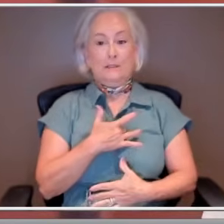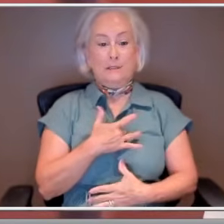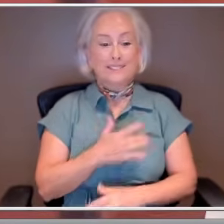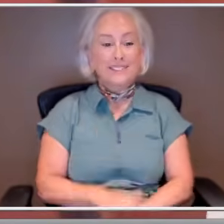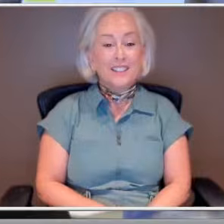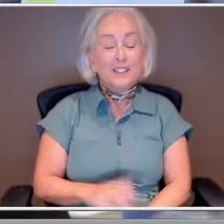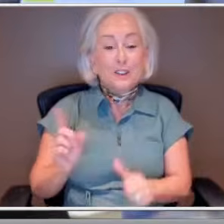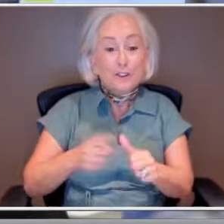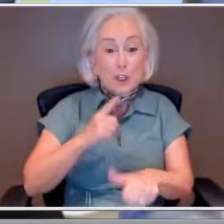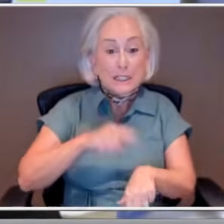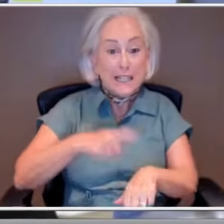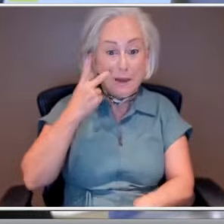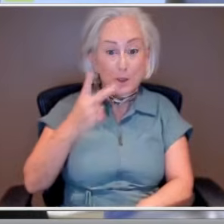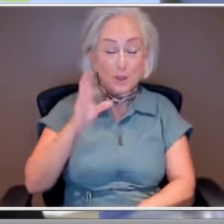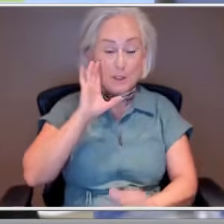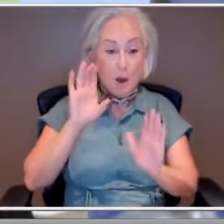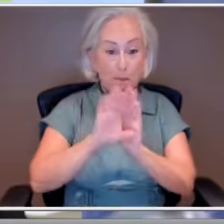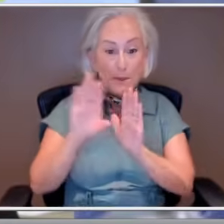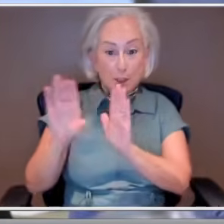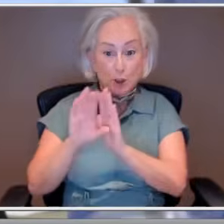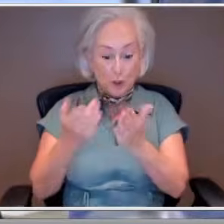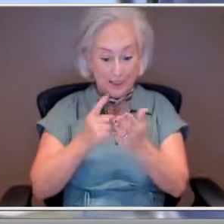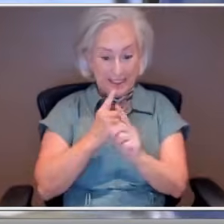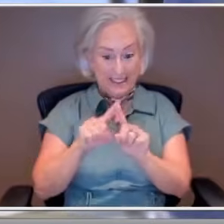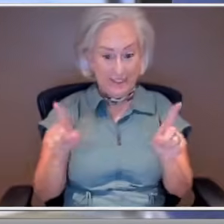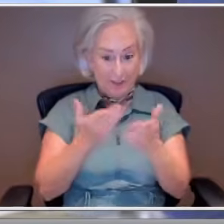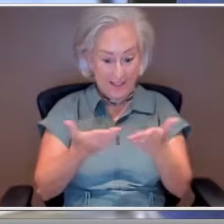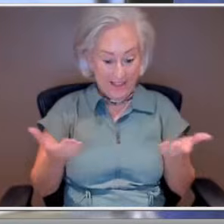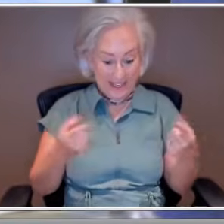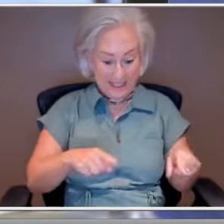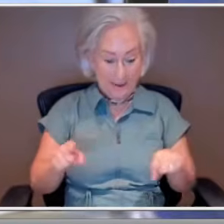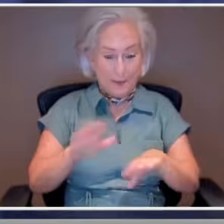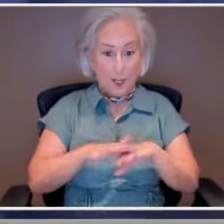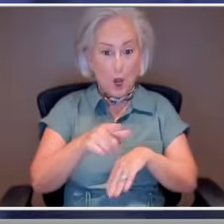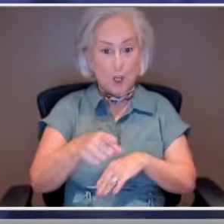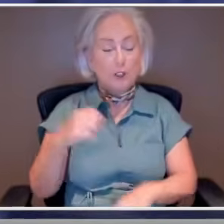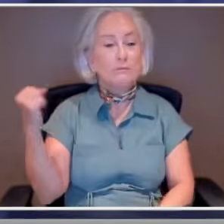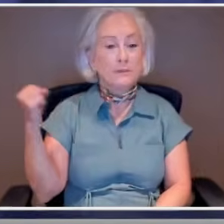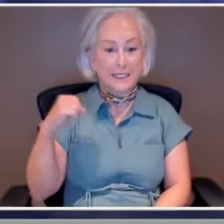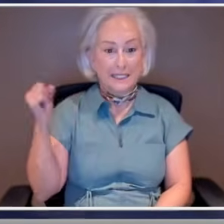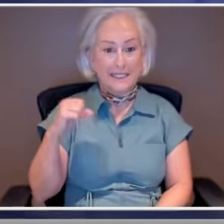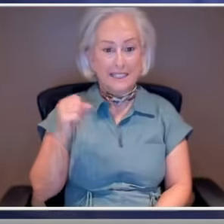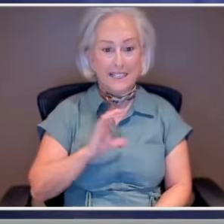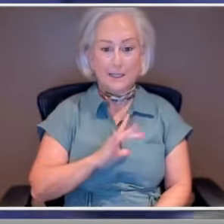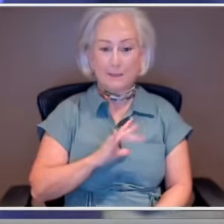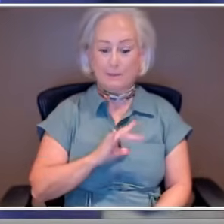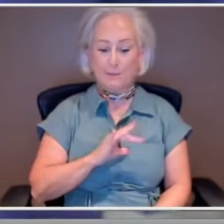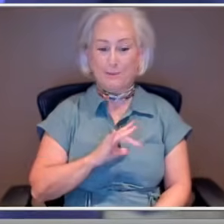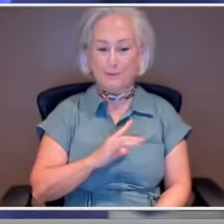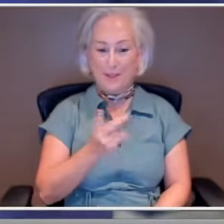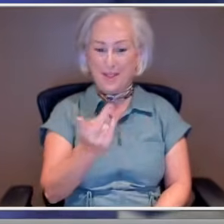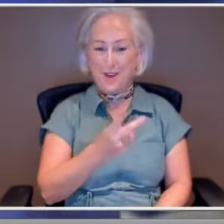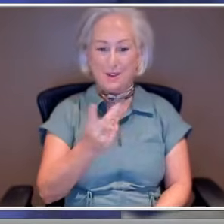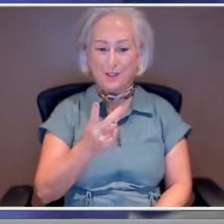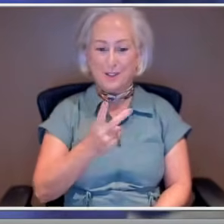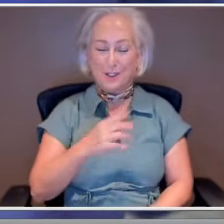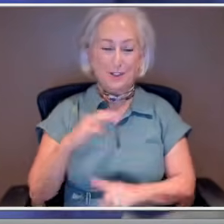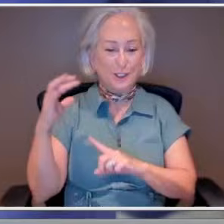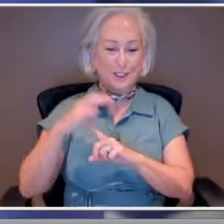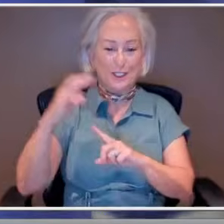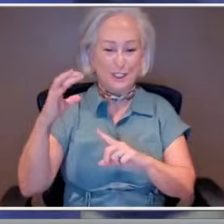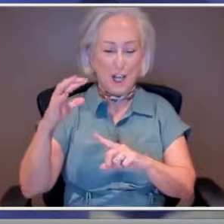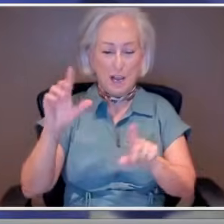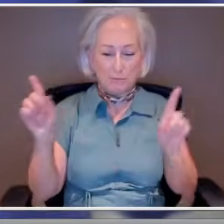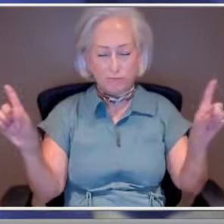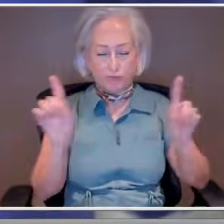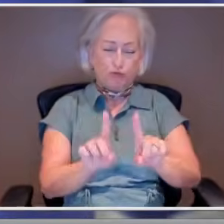see images of different things that have been performed on you? Yes. The dynamic duo there, working side by side.